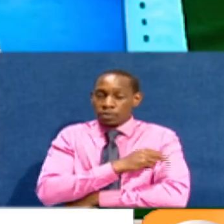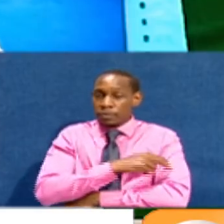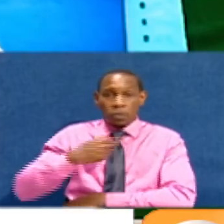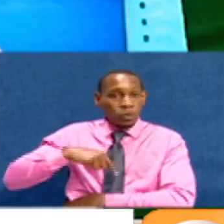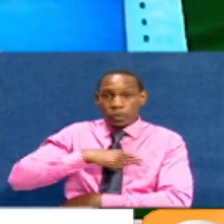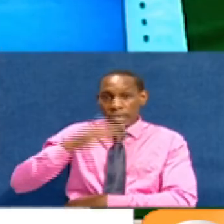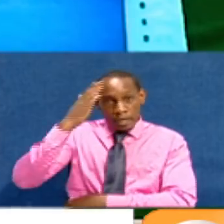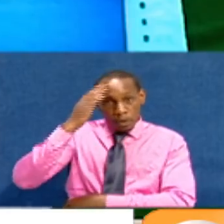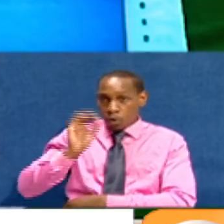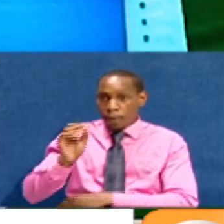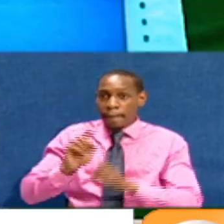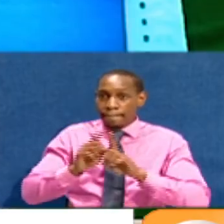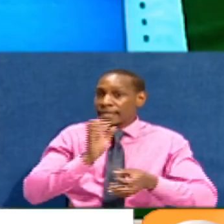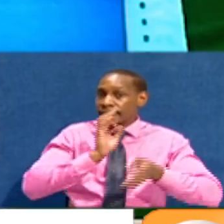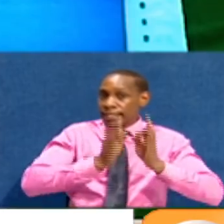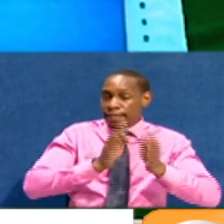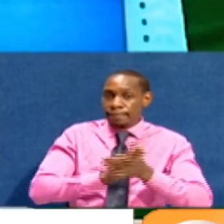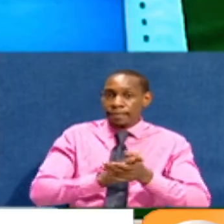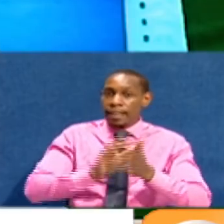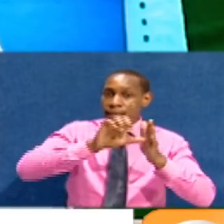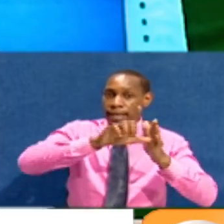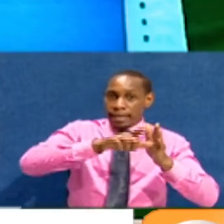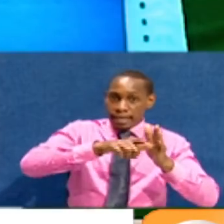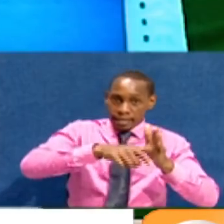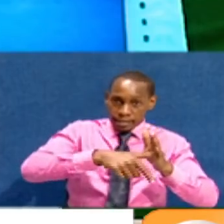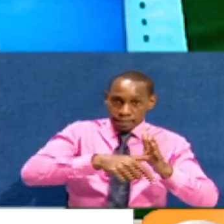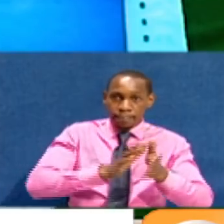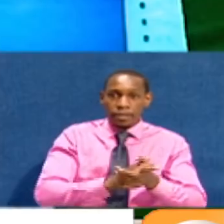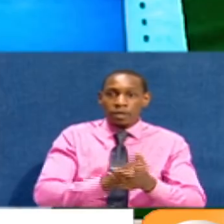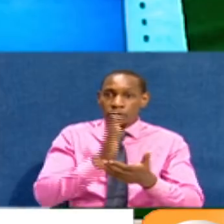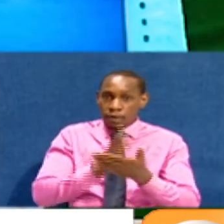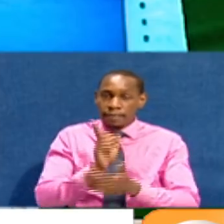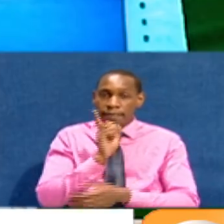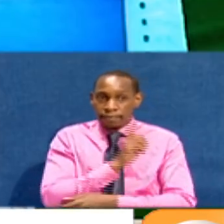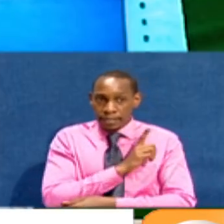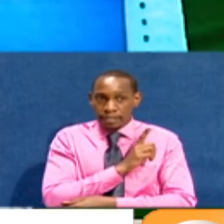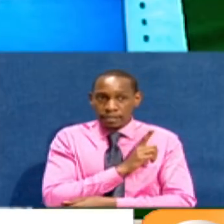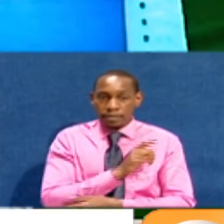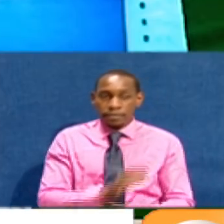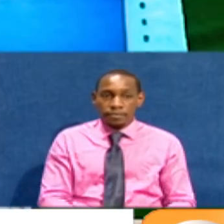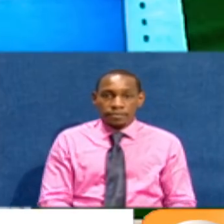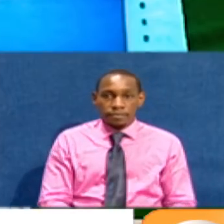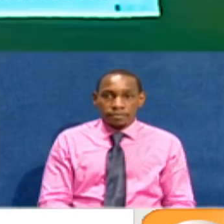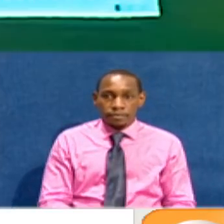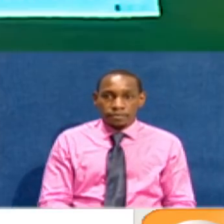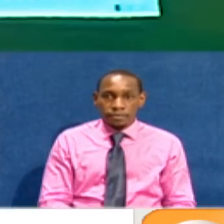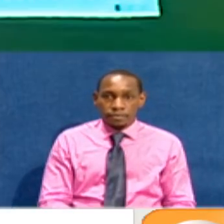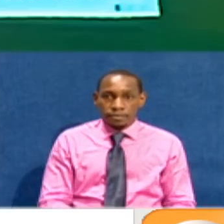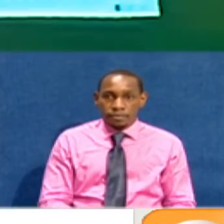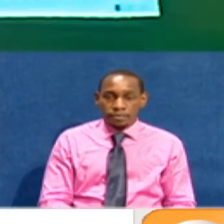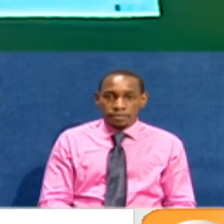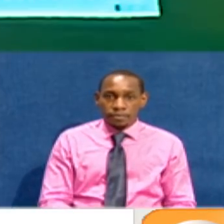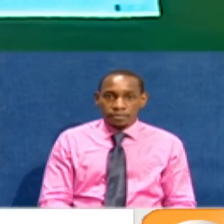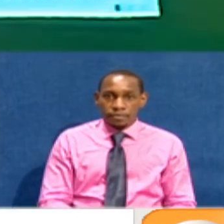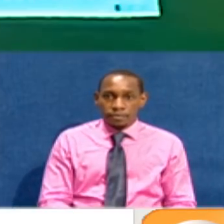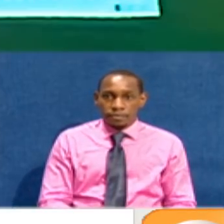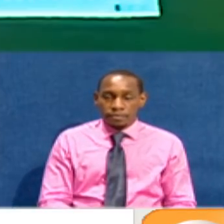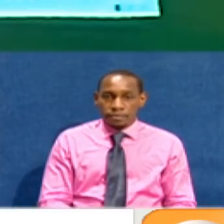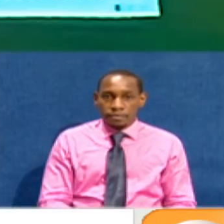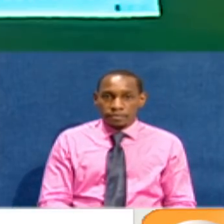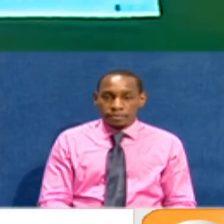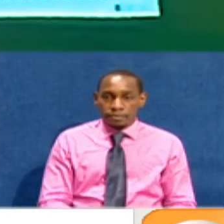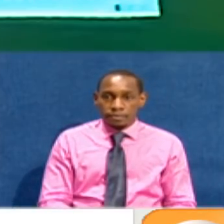know. But if eventually it emerges that he was... The opposition leader who... Tundu